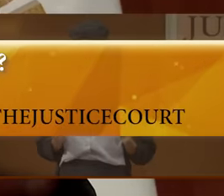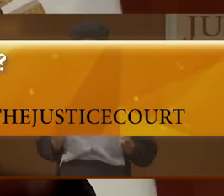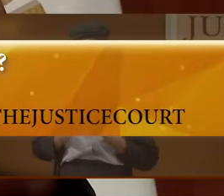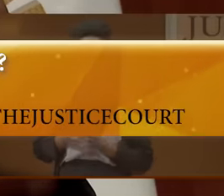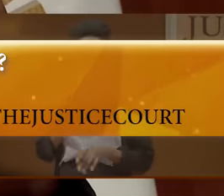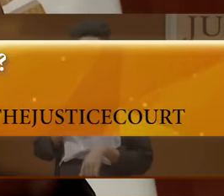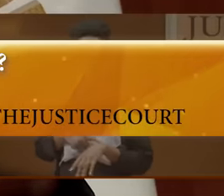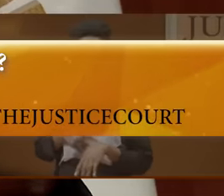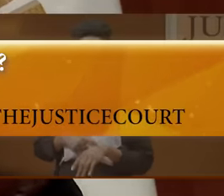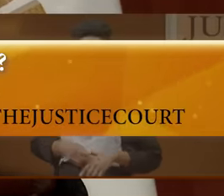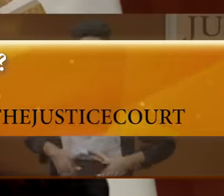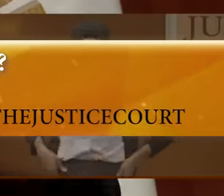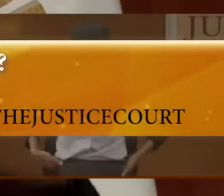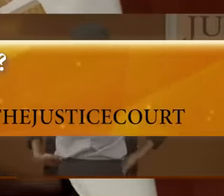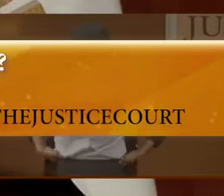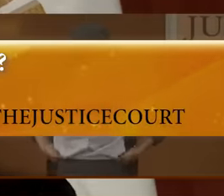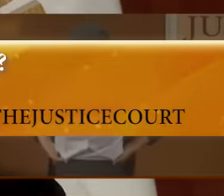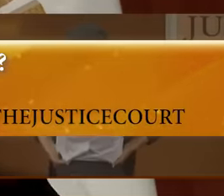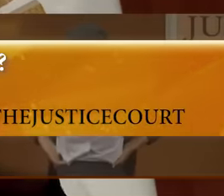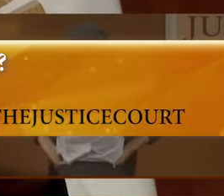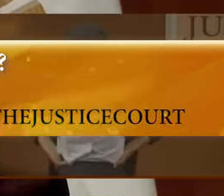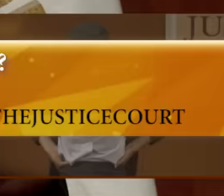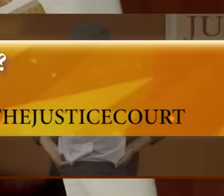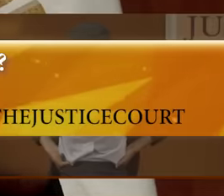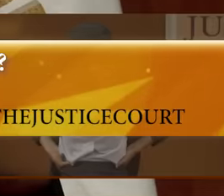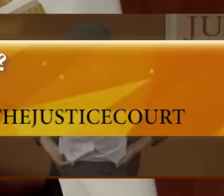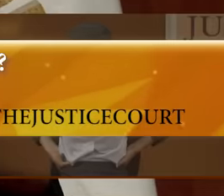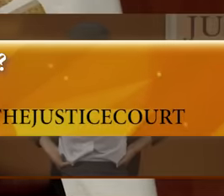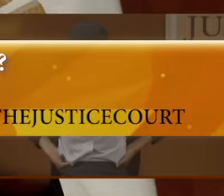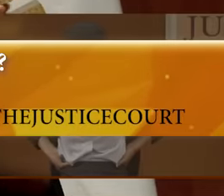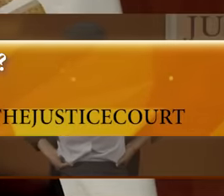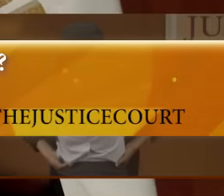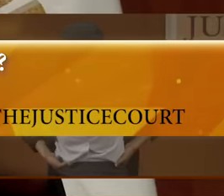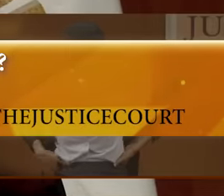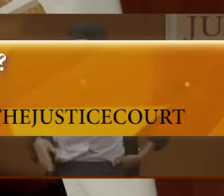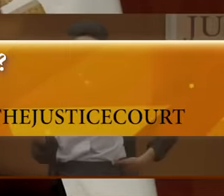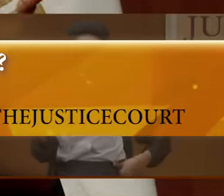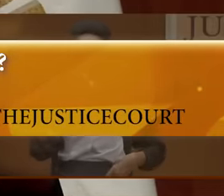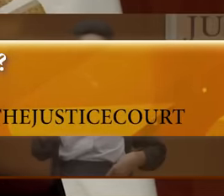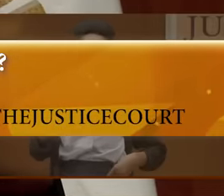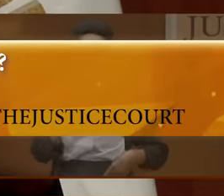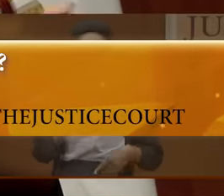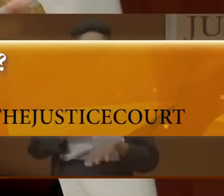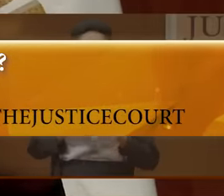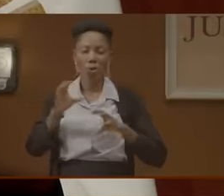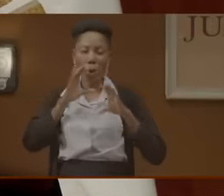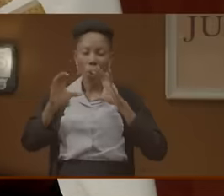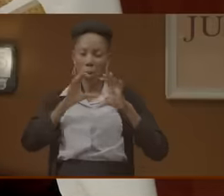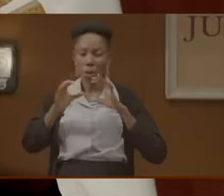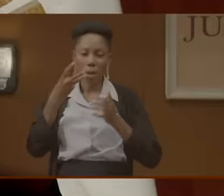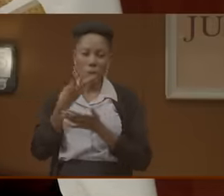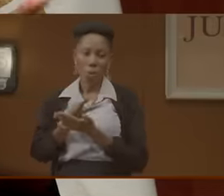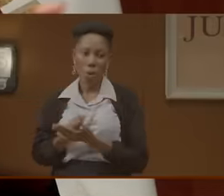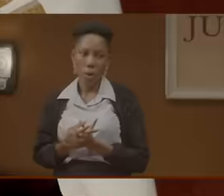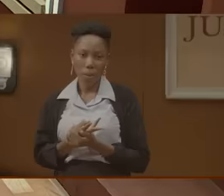then, because it's new thing. Look, let me tell you. You have a lot of communication gap. Mm-hmm. You need to work on the way you relate with each